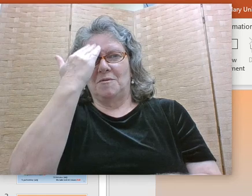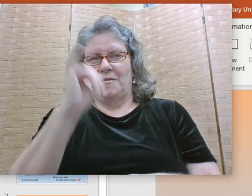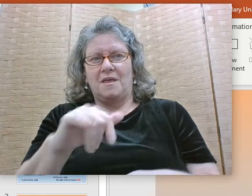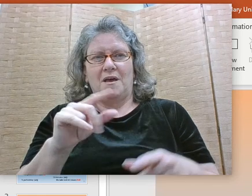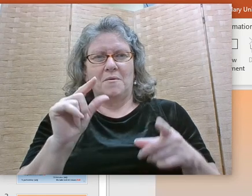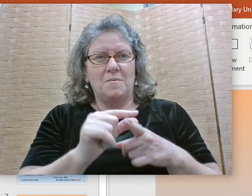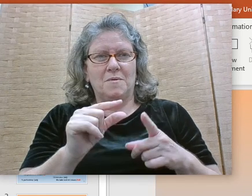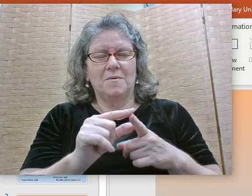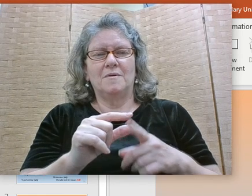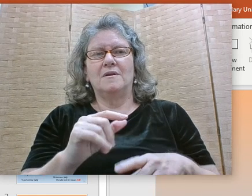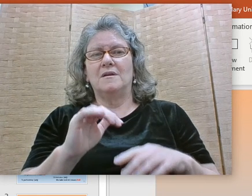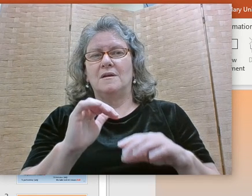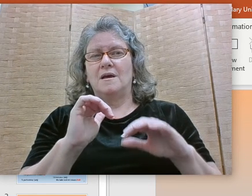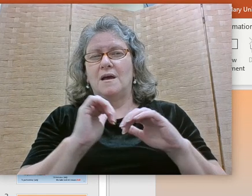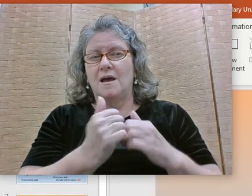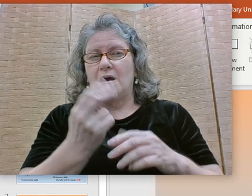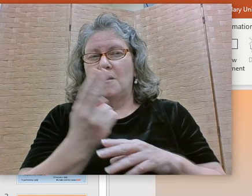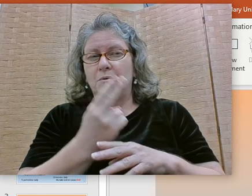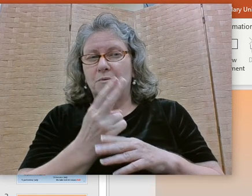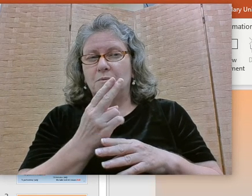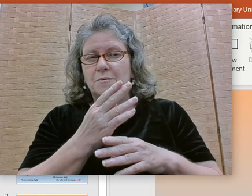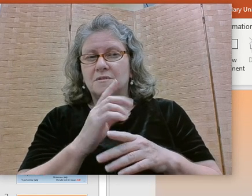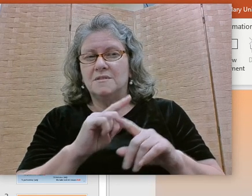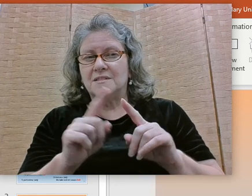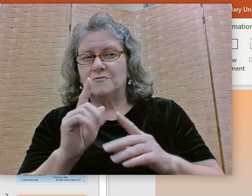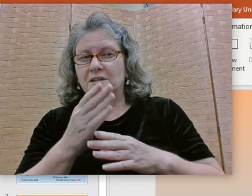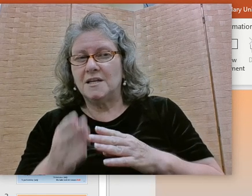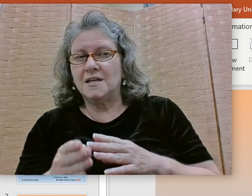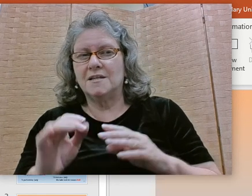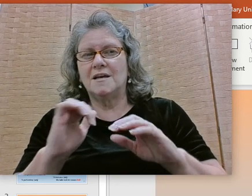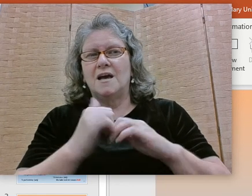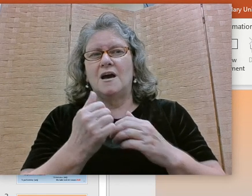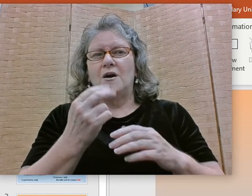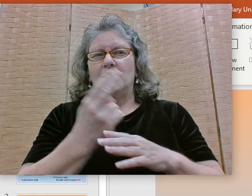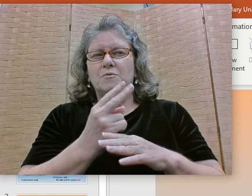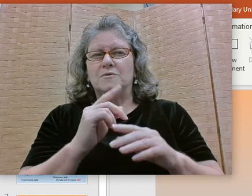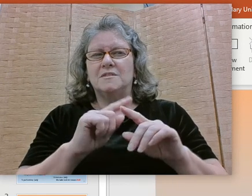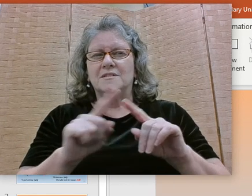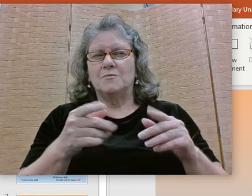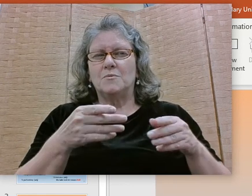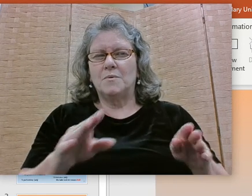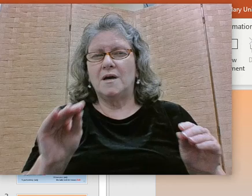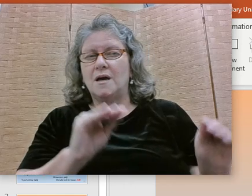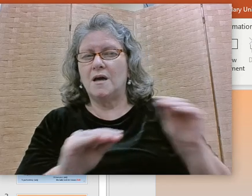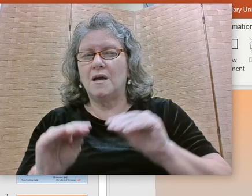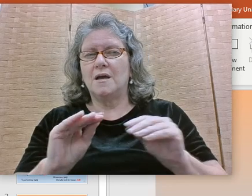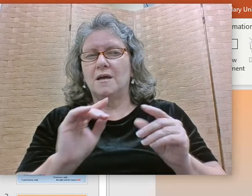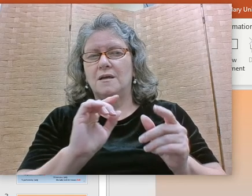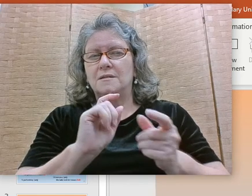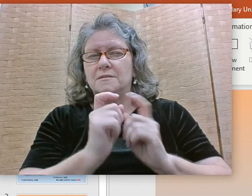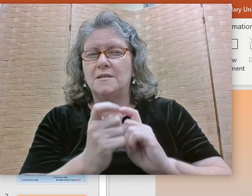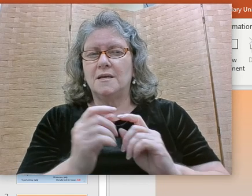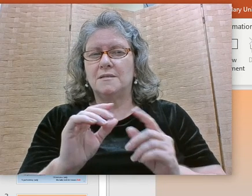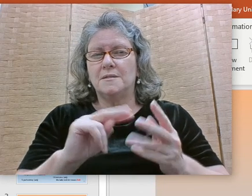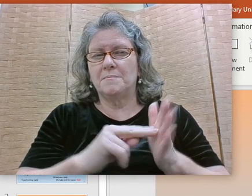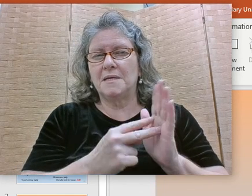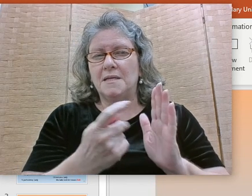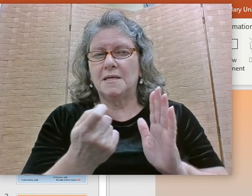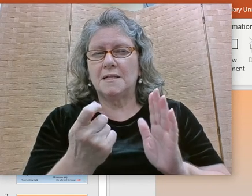different nuances of the word, how the word can be used, shades of meaning. All of that is going to be kind of addressed as